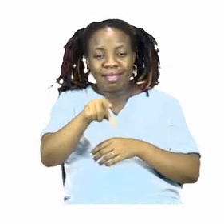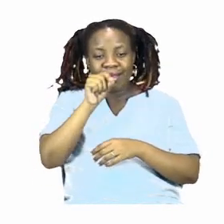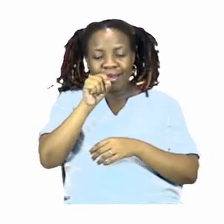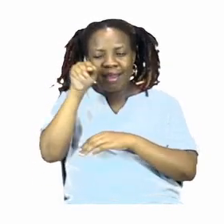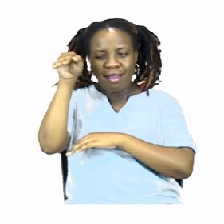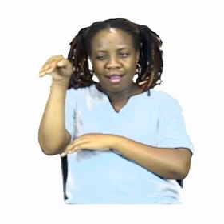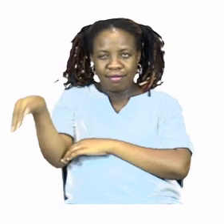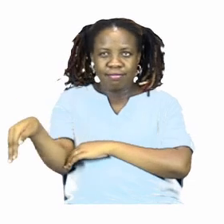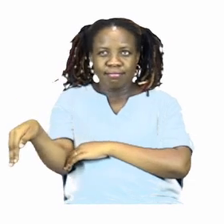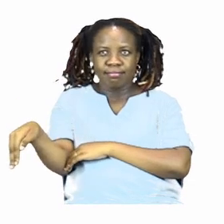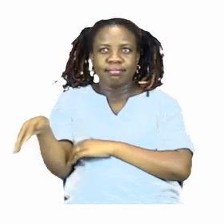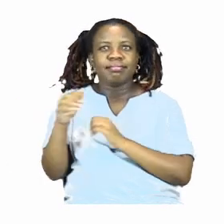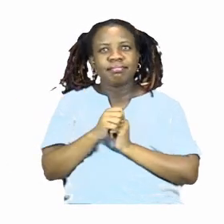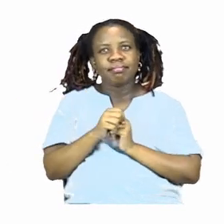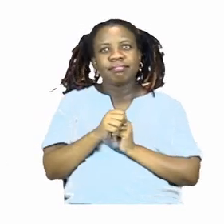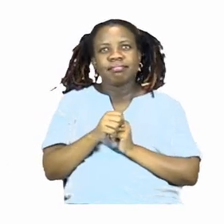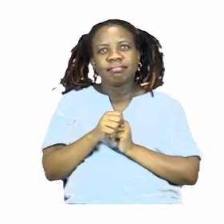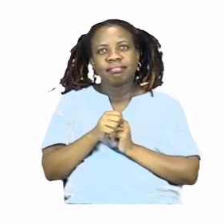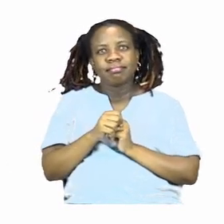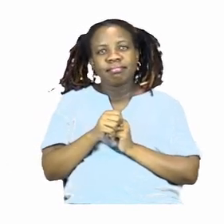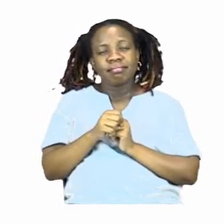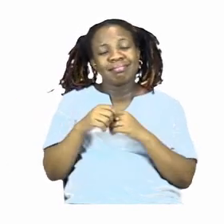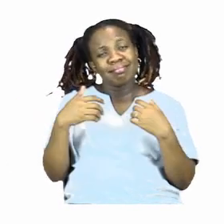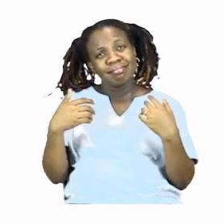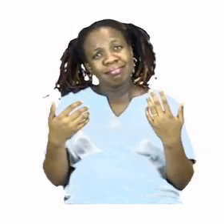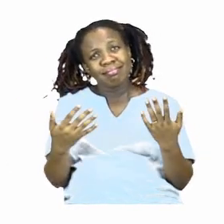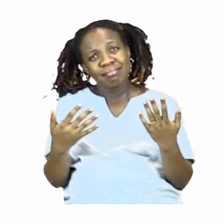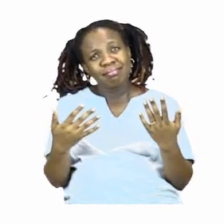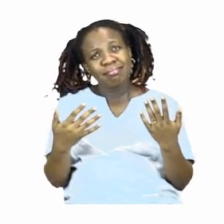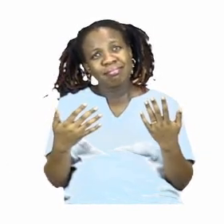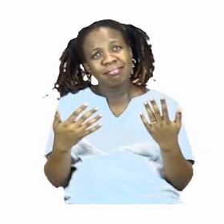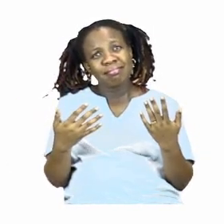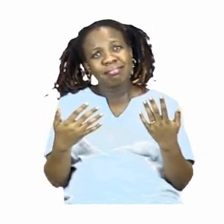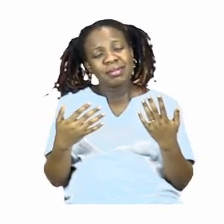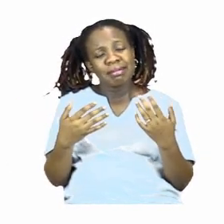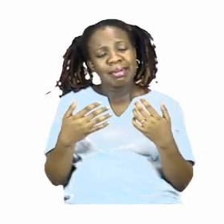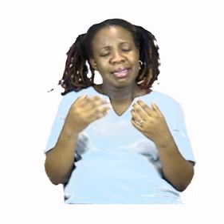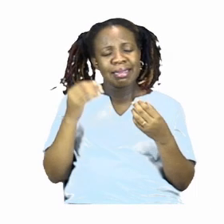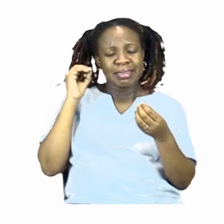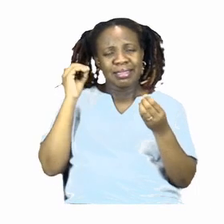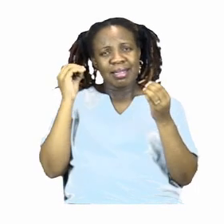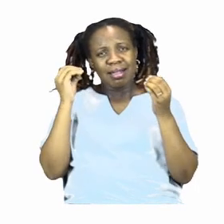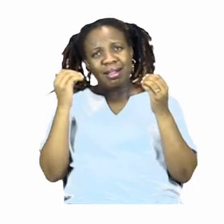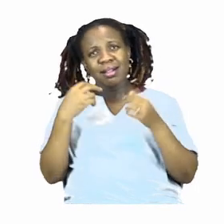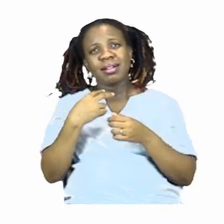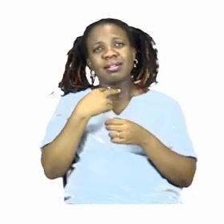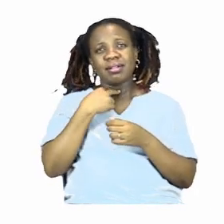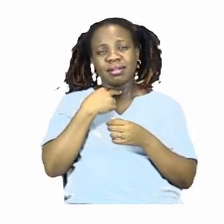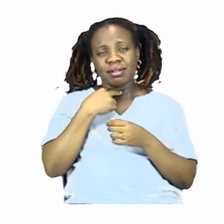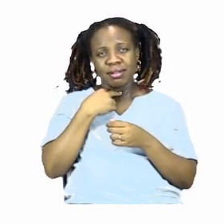sure, you can go back to the examples and I'm sure that will help you to decide which is